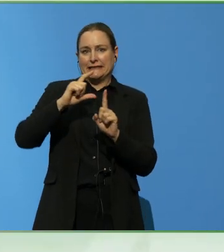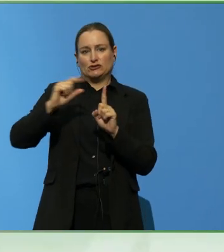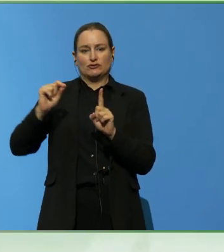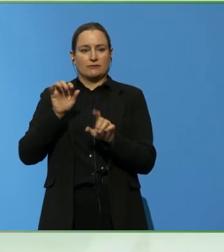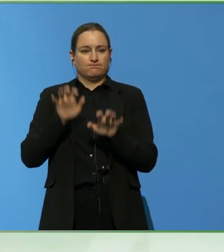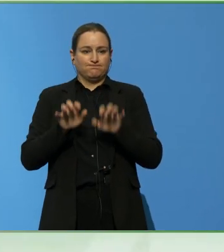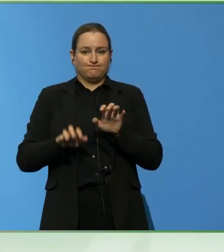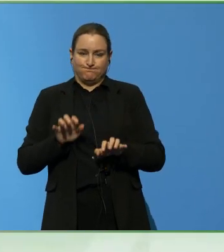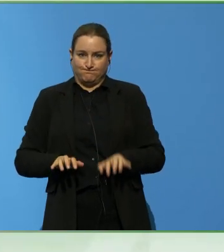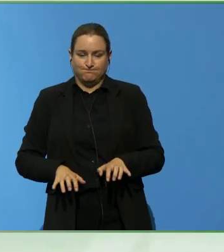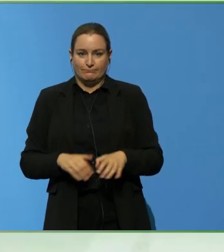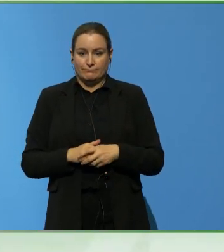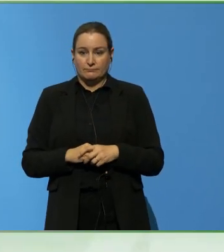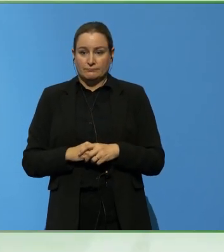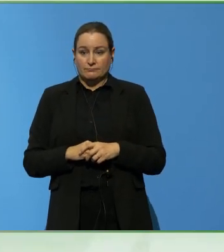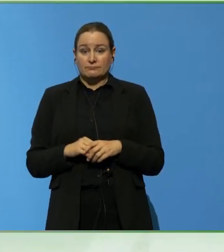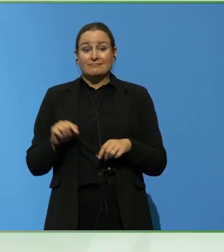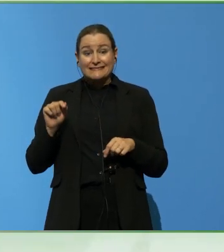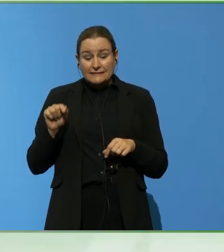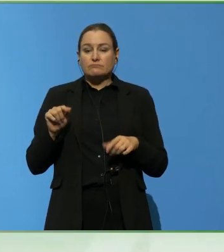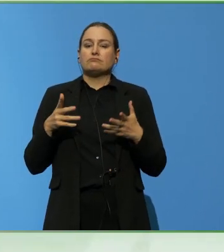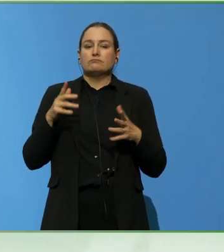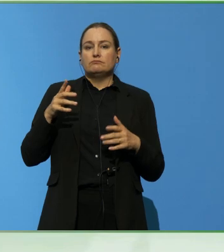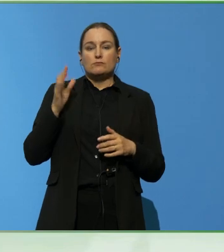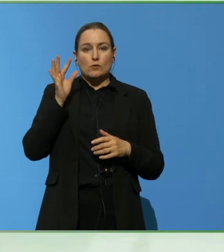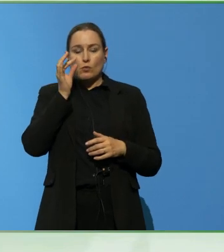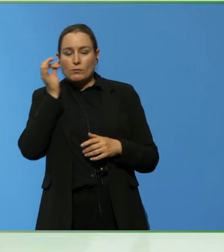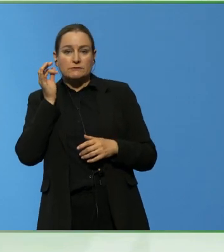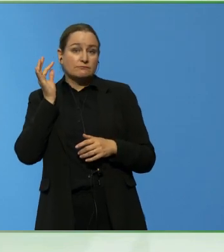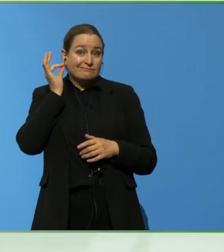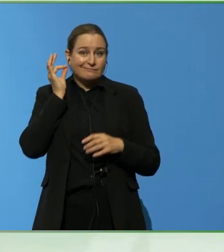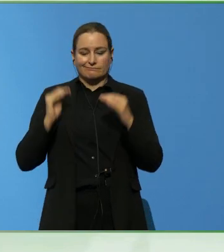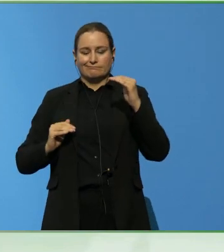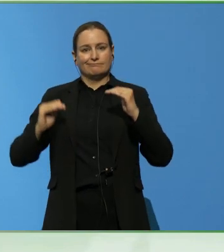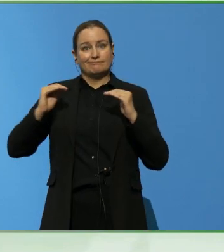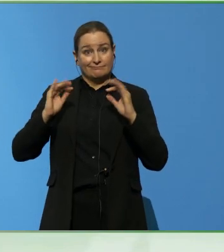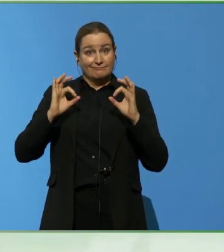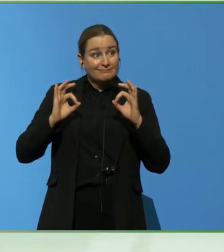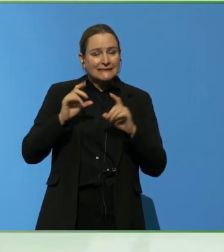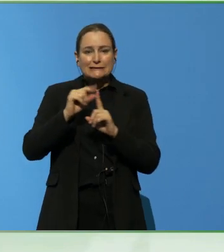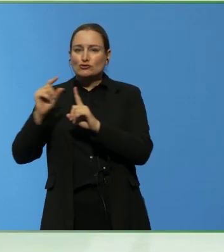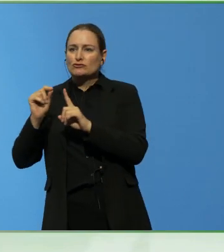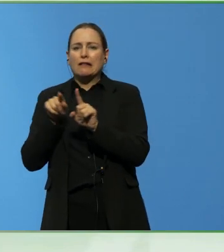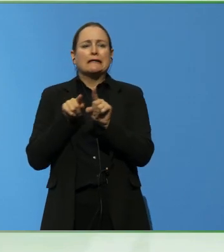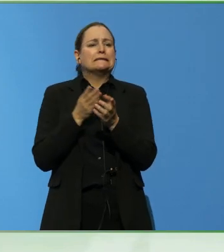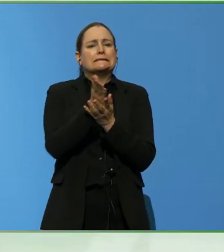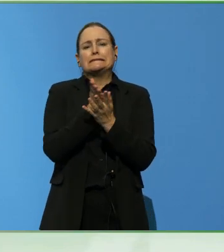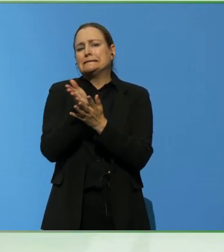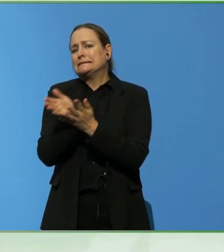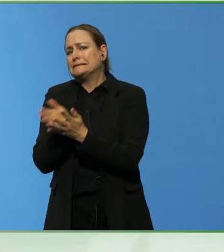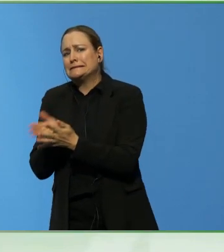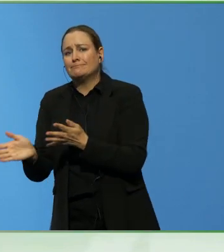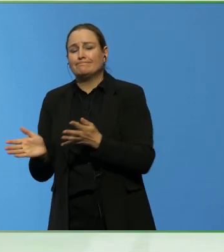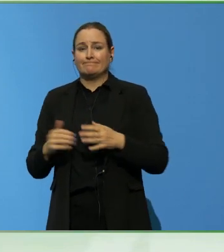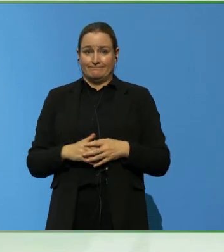to technology-facilitated gender-based violence, women in tech, and in AI governance, and digital disability